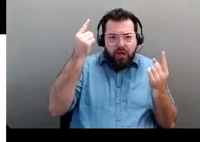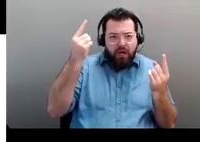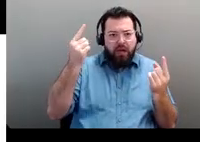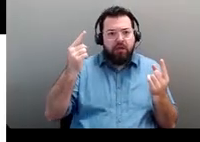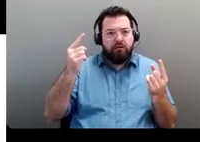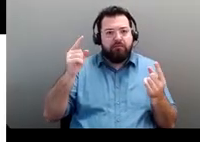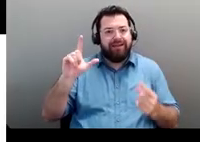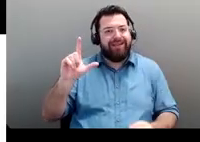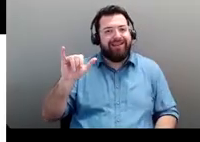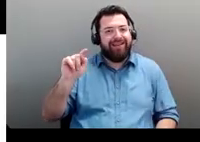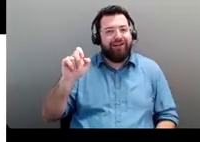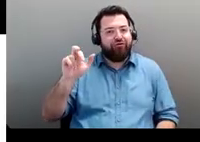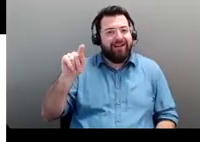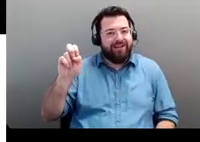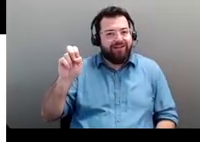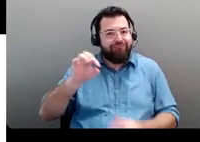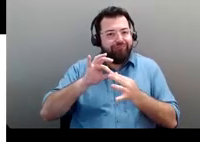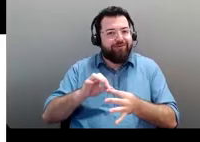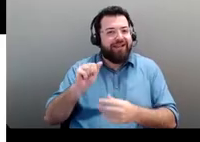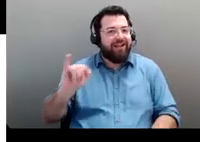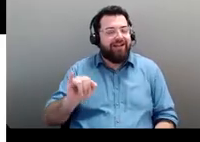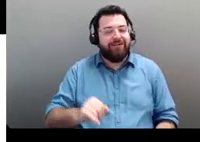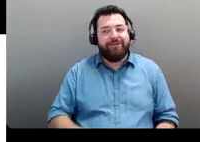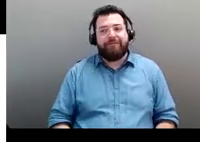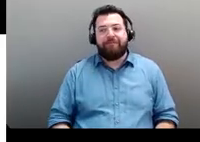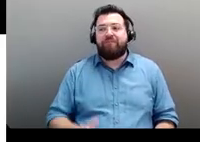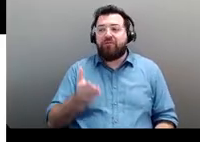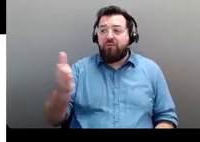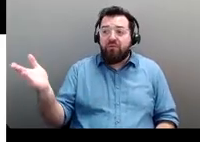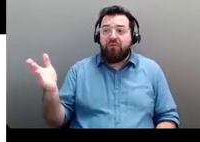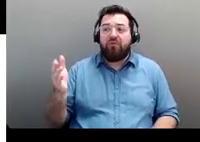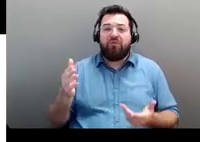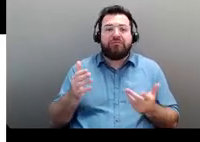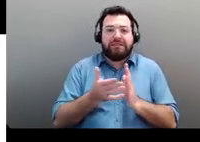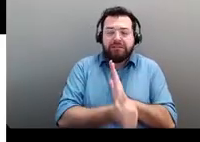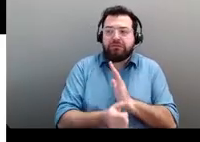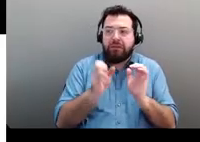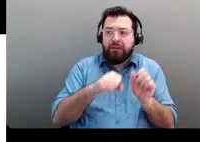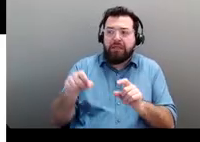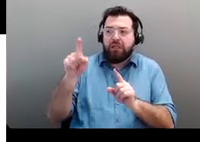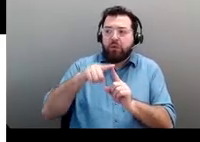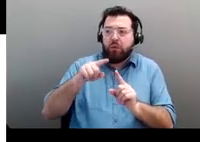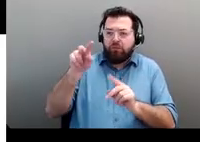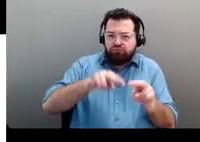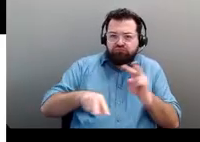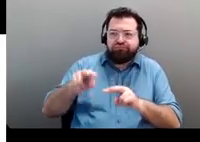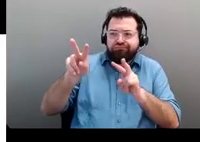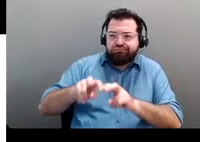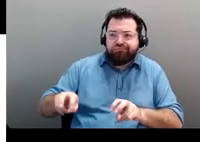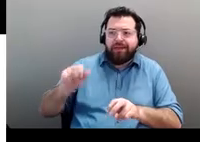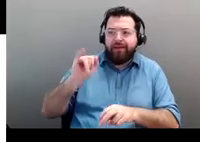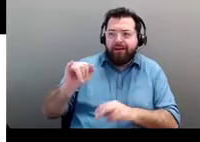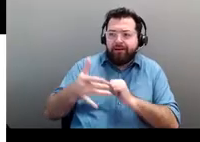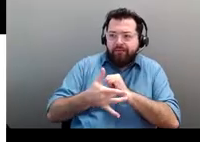is a set of competencies that enable individuals to critically evaluate AI technologies, communicate and